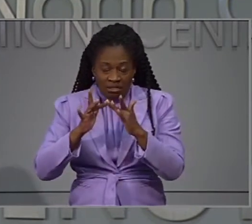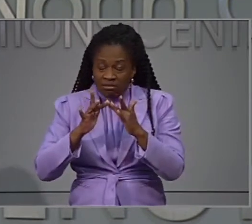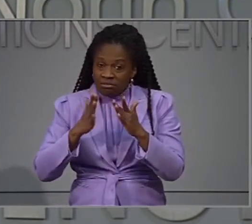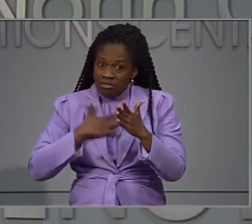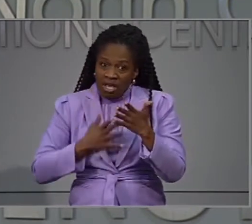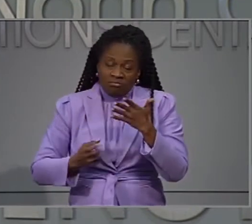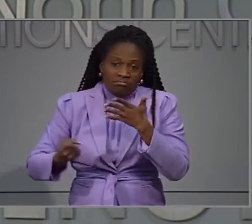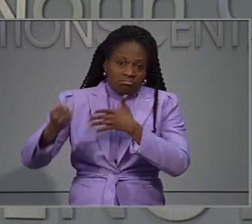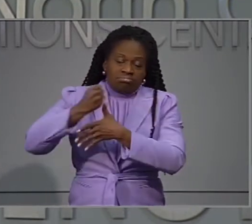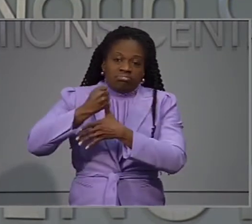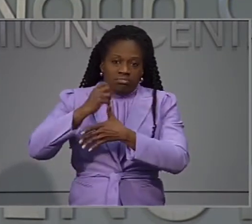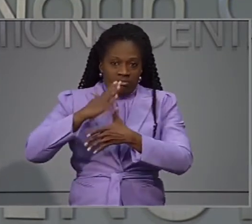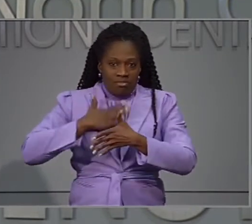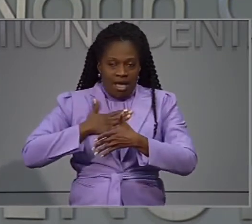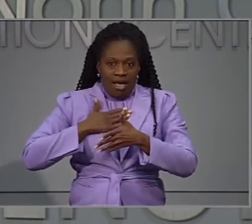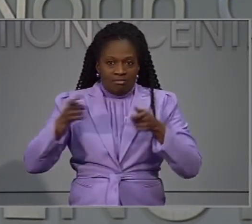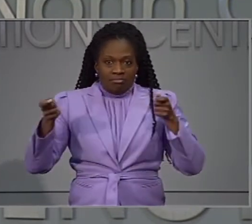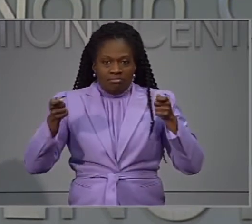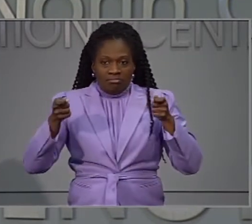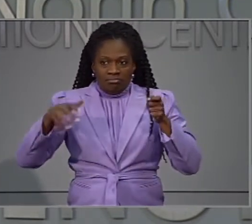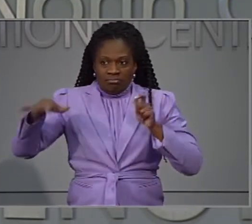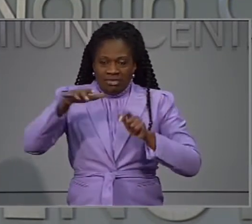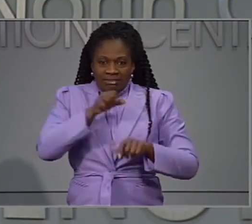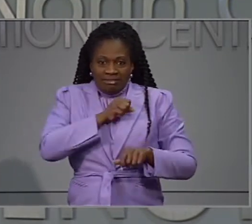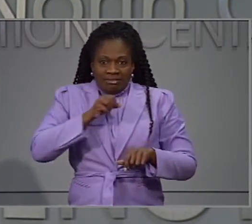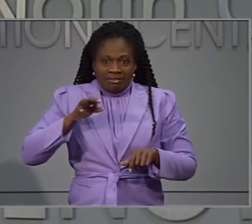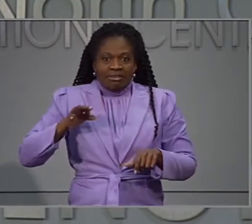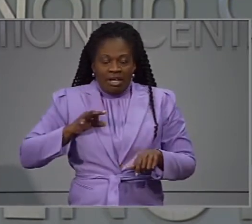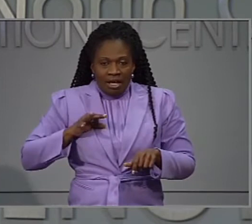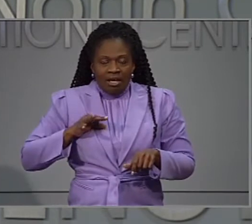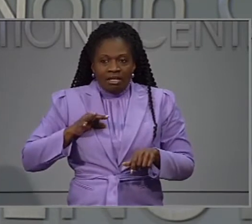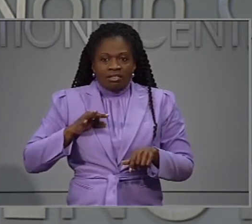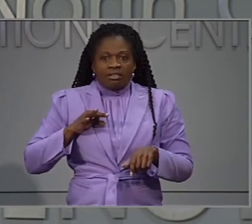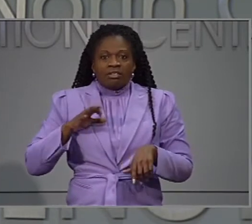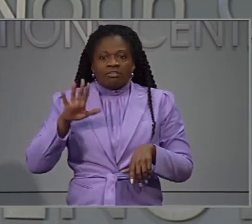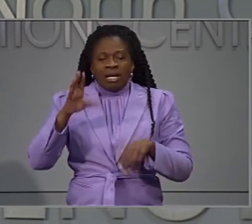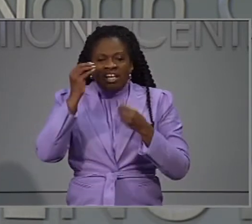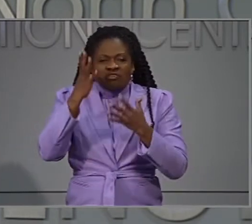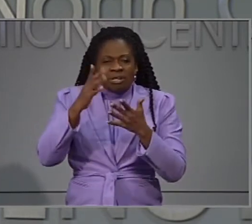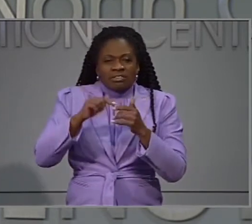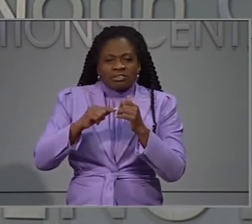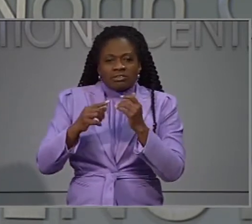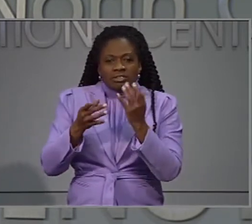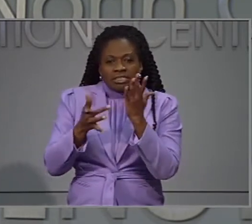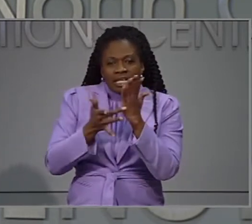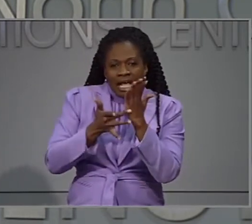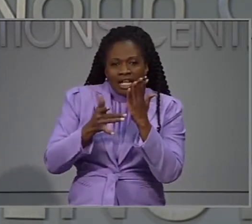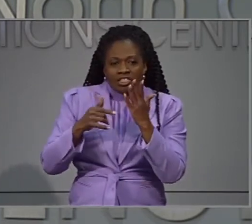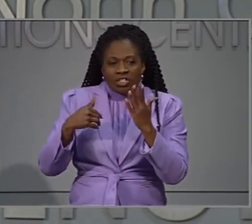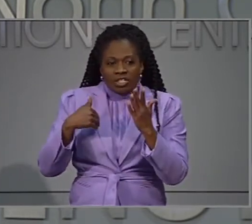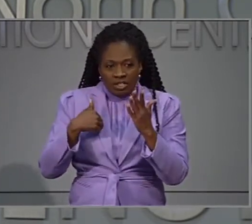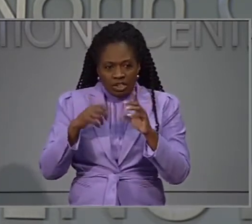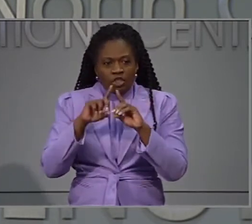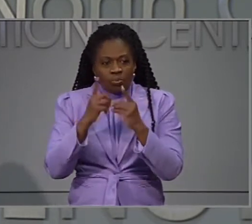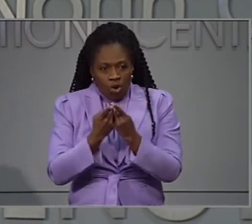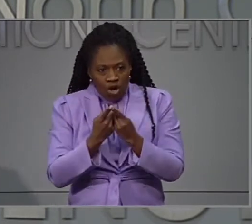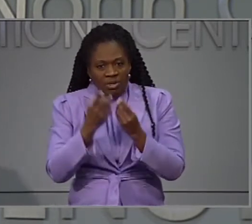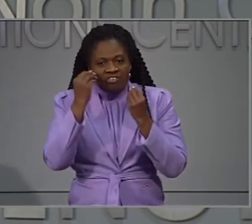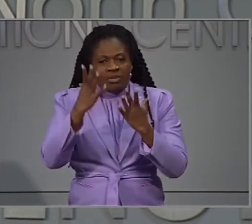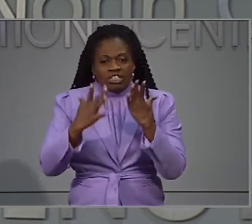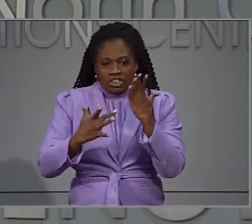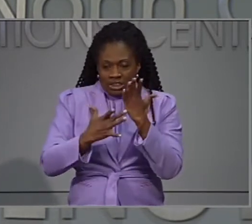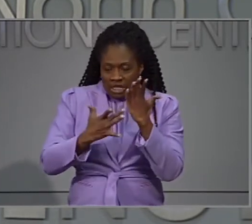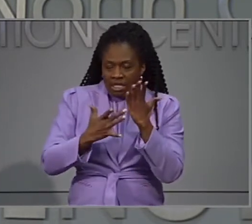my administration, our Department of Information Technology, and our Hometown Strong has been